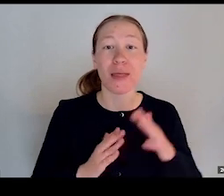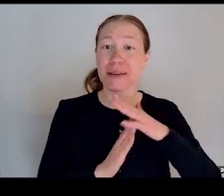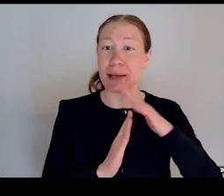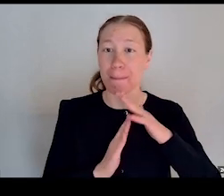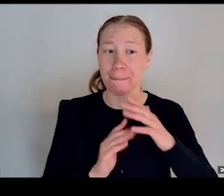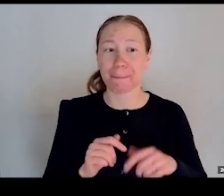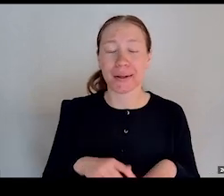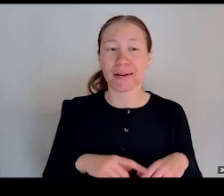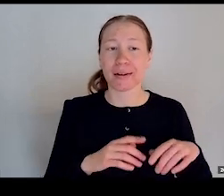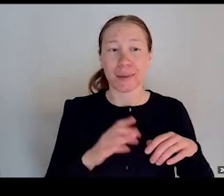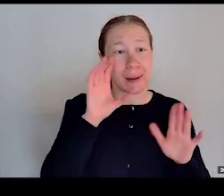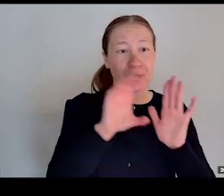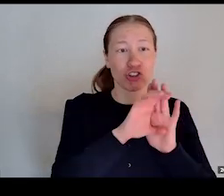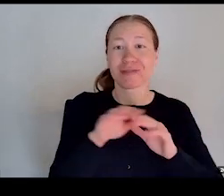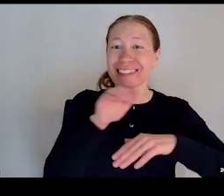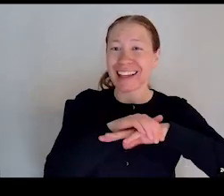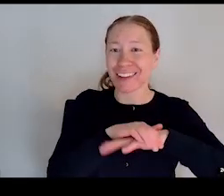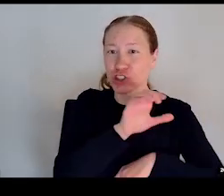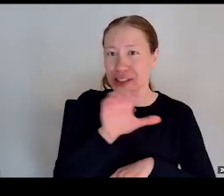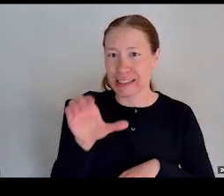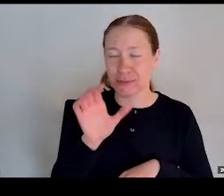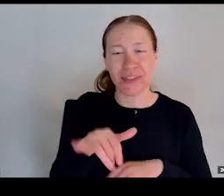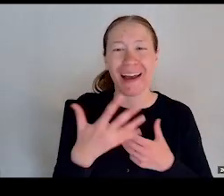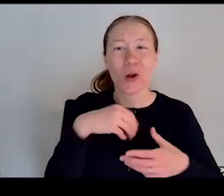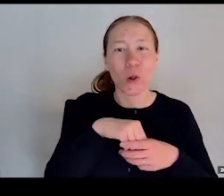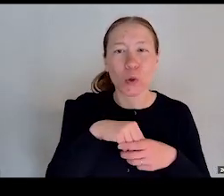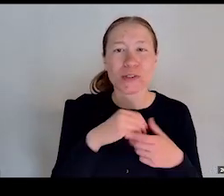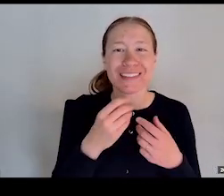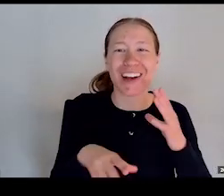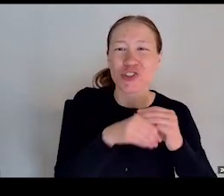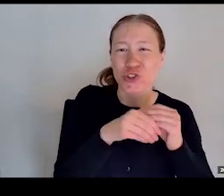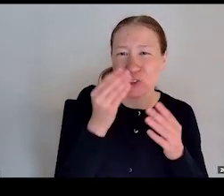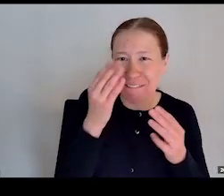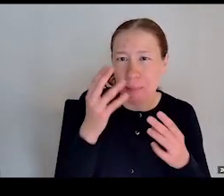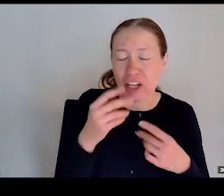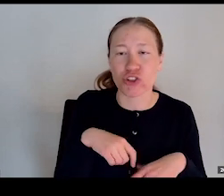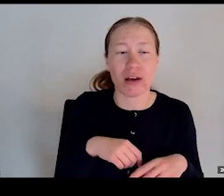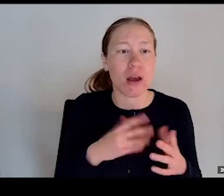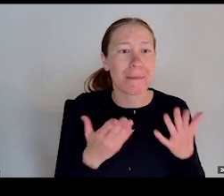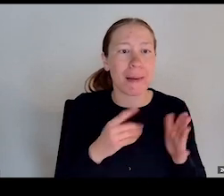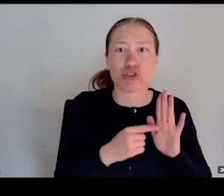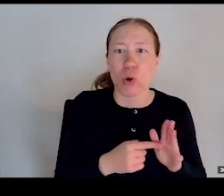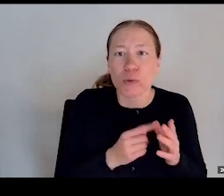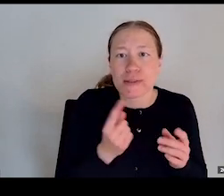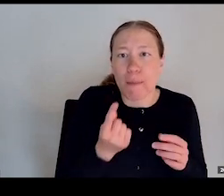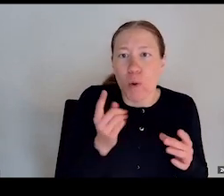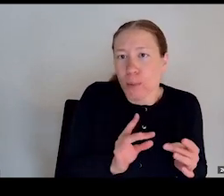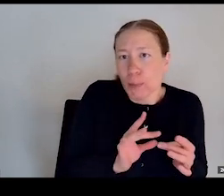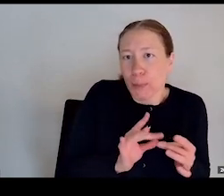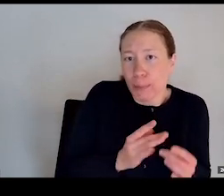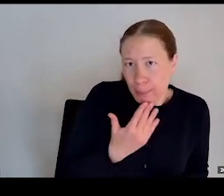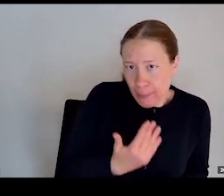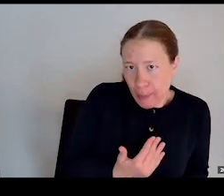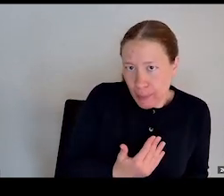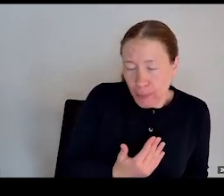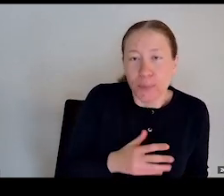closed captions, which include additional context and information, such as a tone, like it indicates that somebody's whispering the words